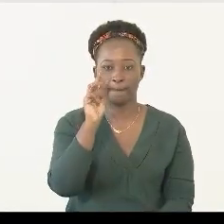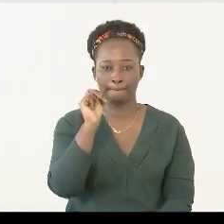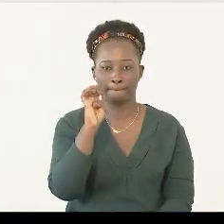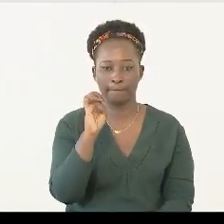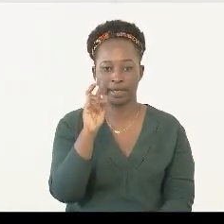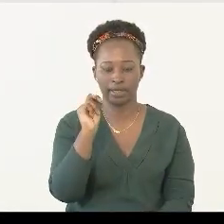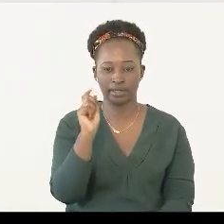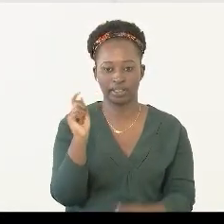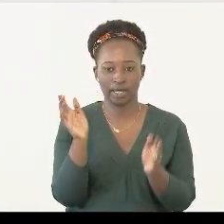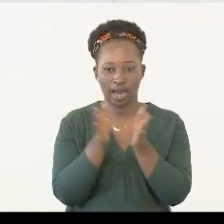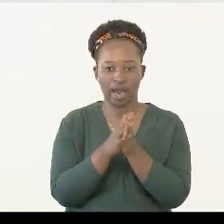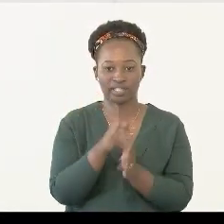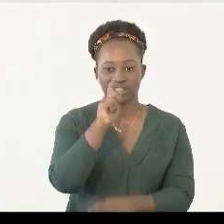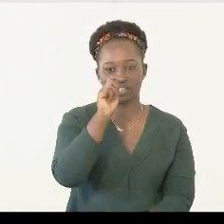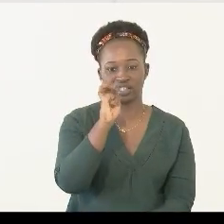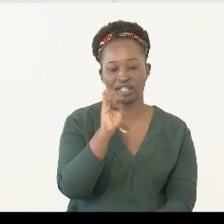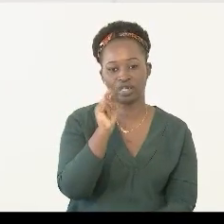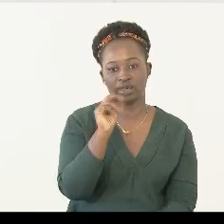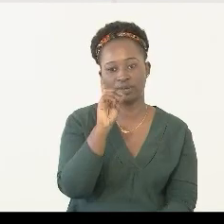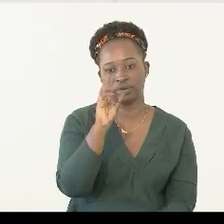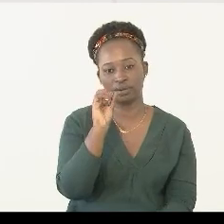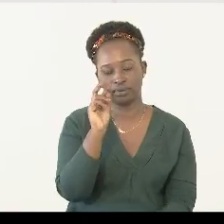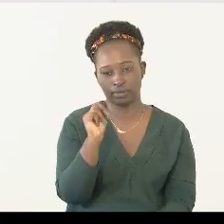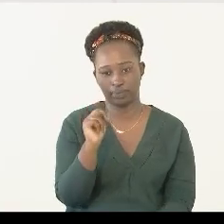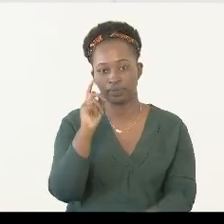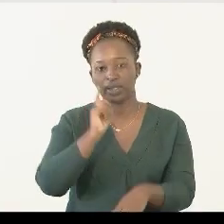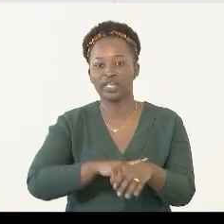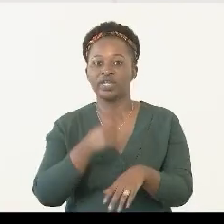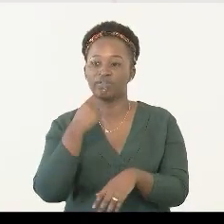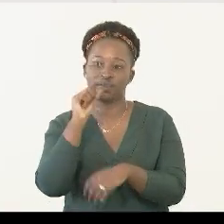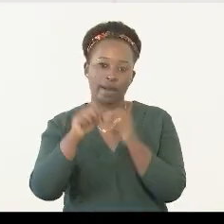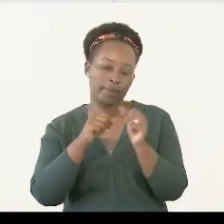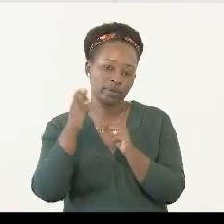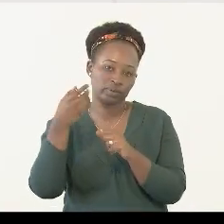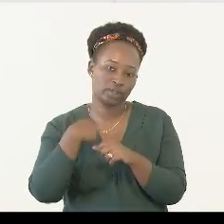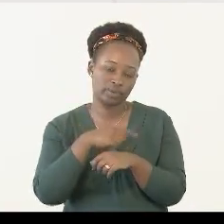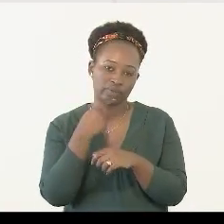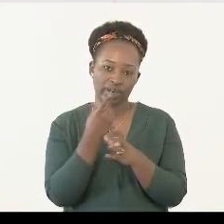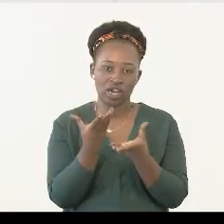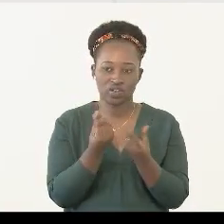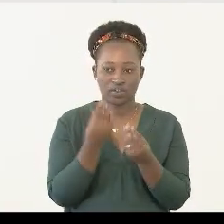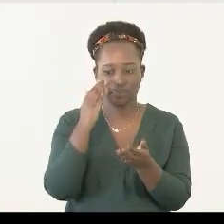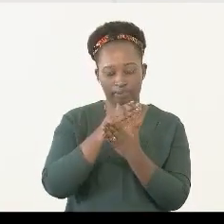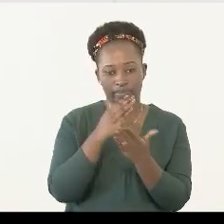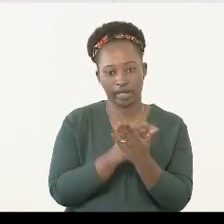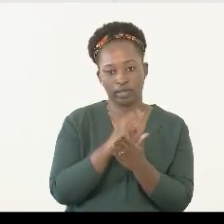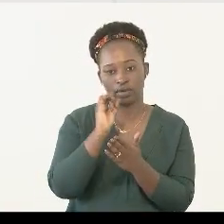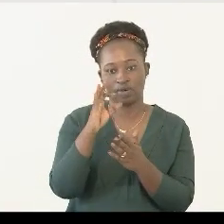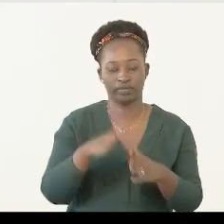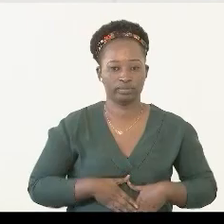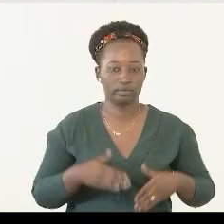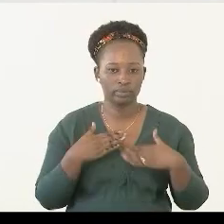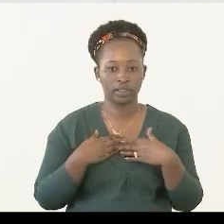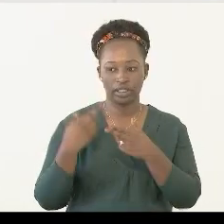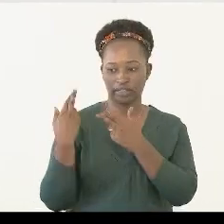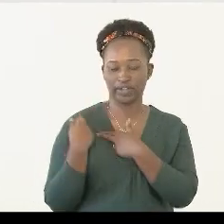we mean the soft part of the bone. And when we talk about ligament, the function of ligament